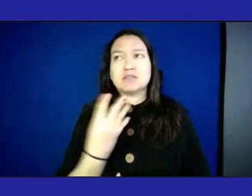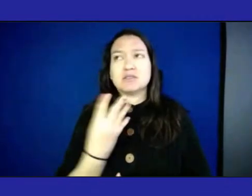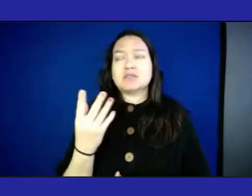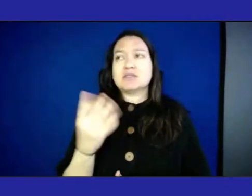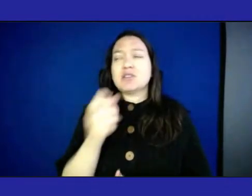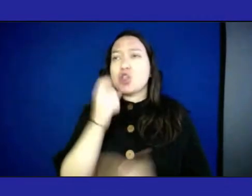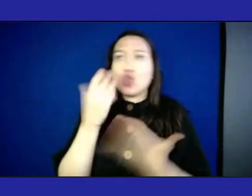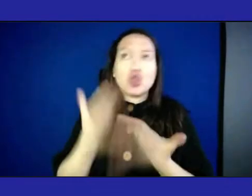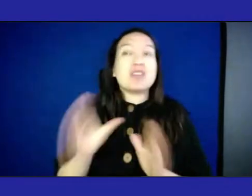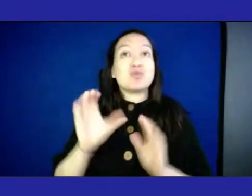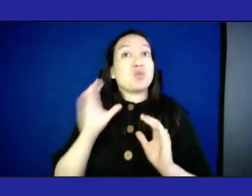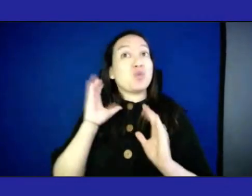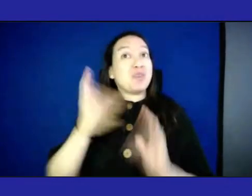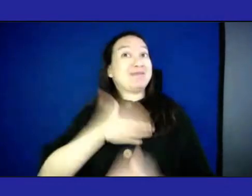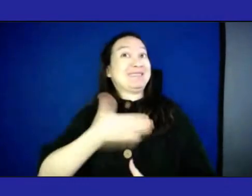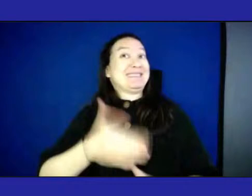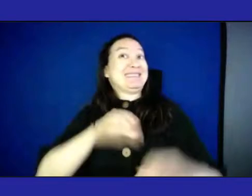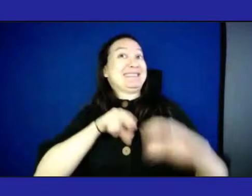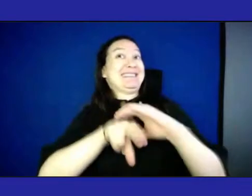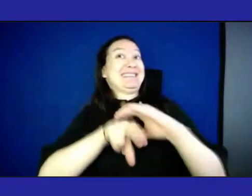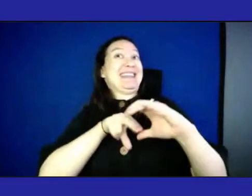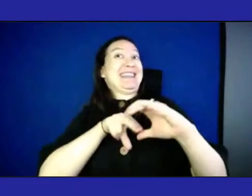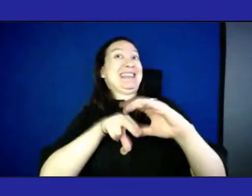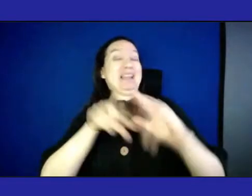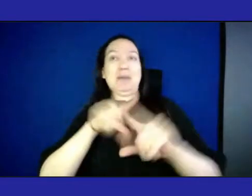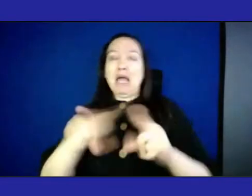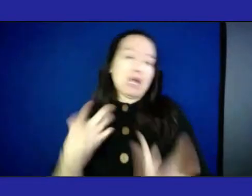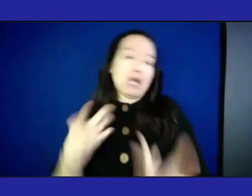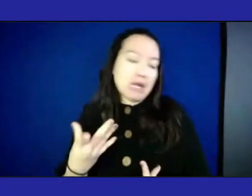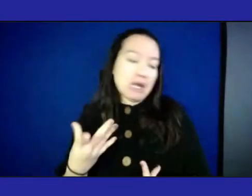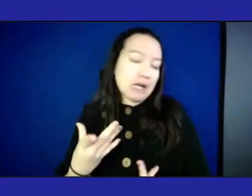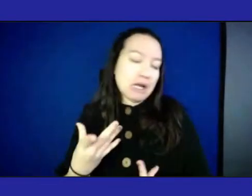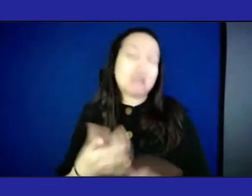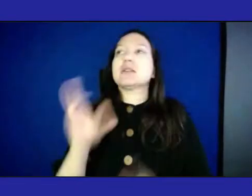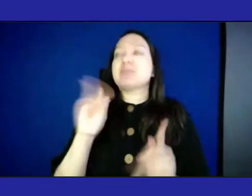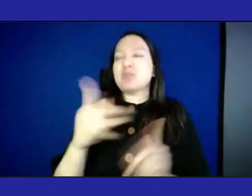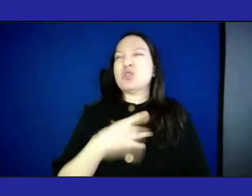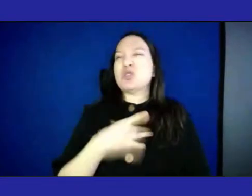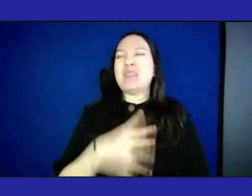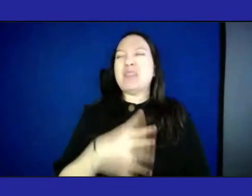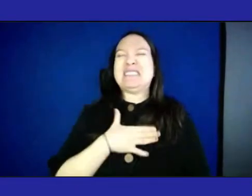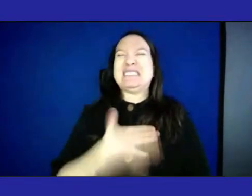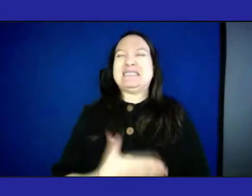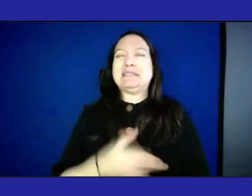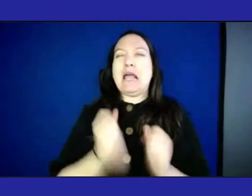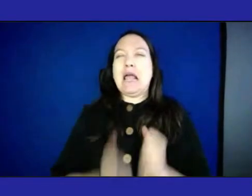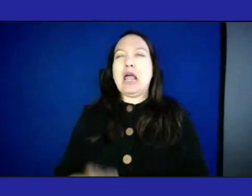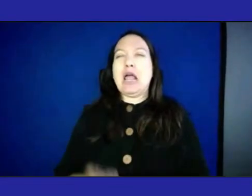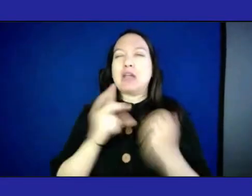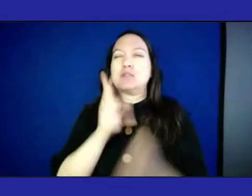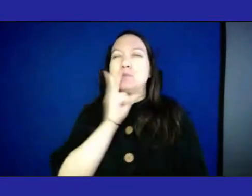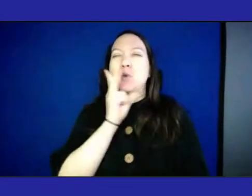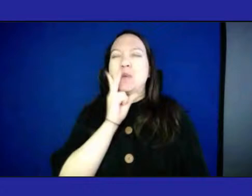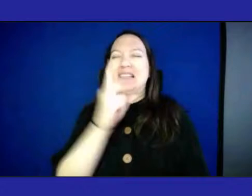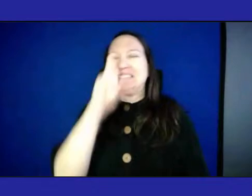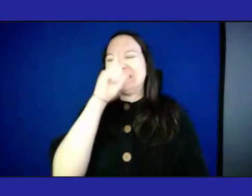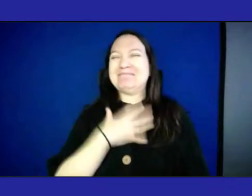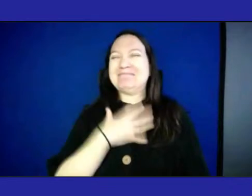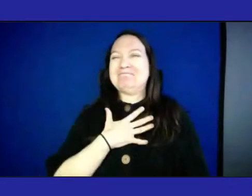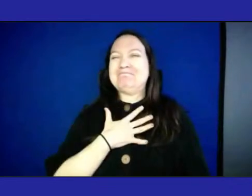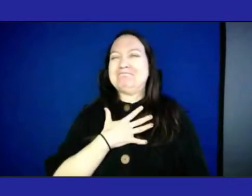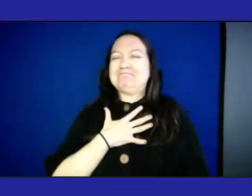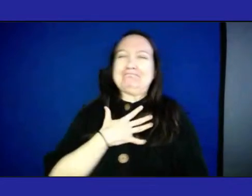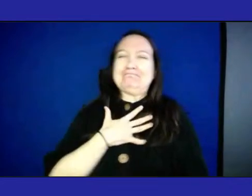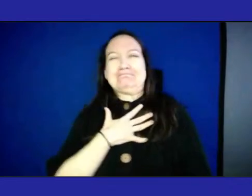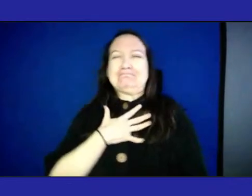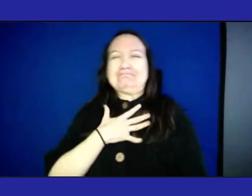CAT scan, but I think people also don't really like admitting how much they smoked. I think that's also,